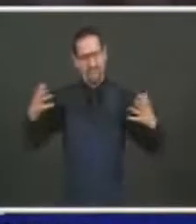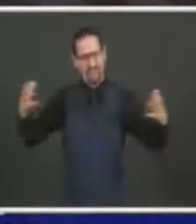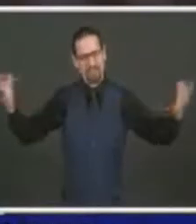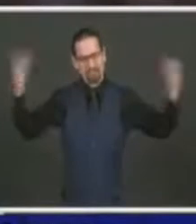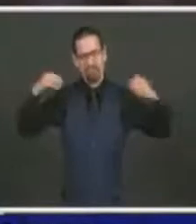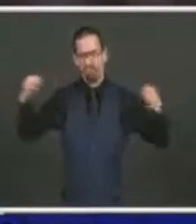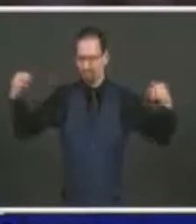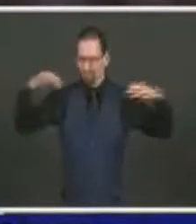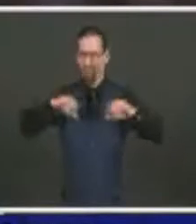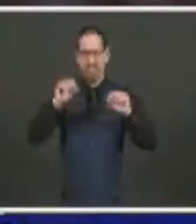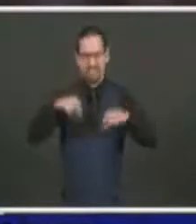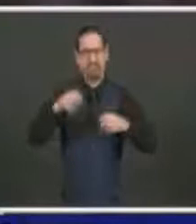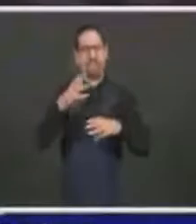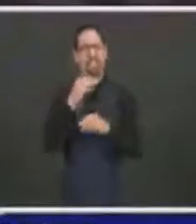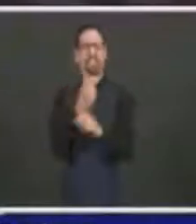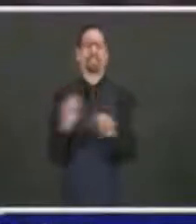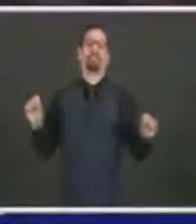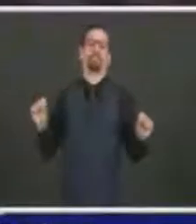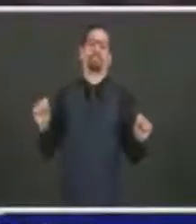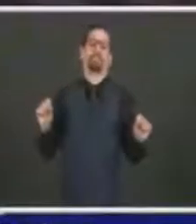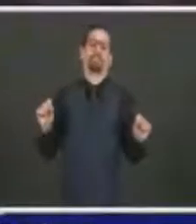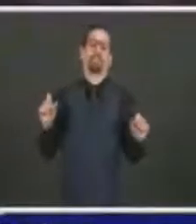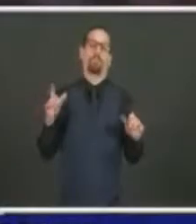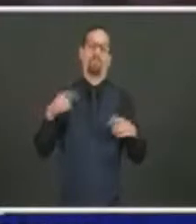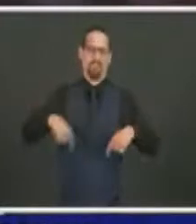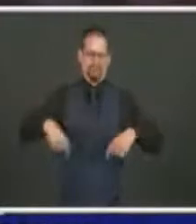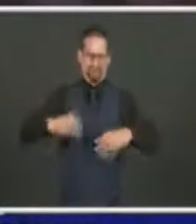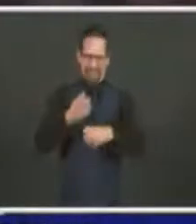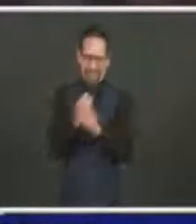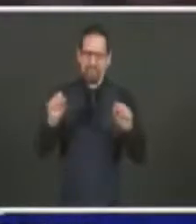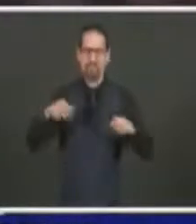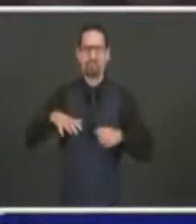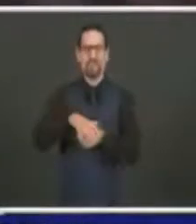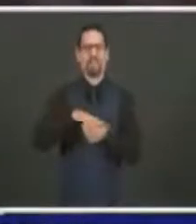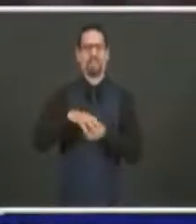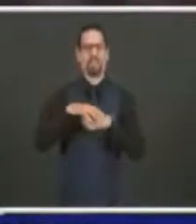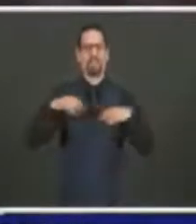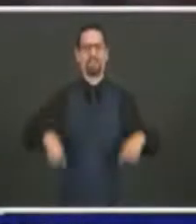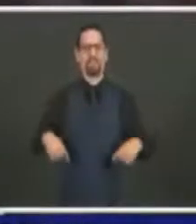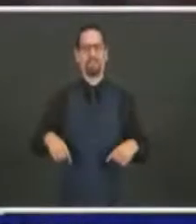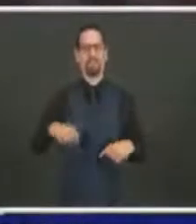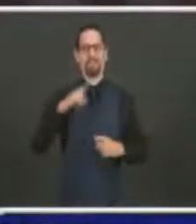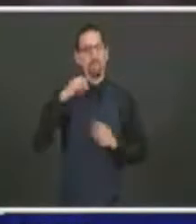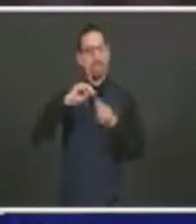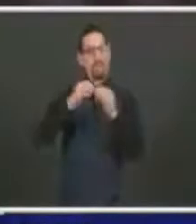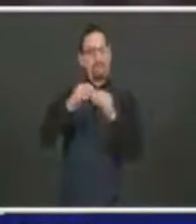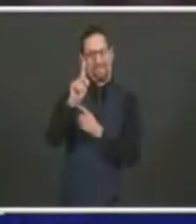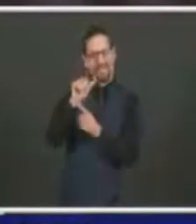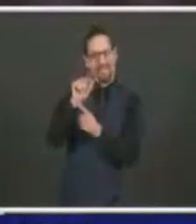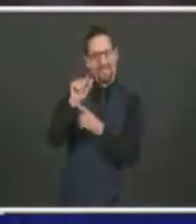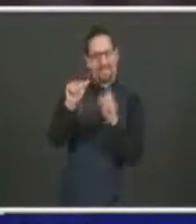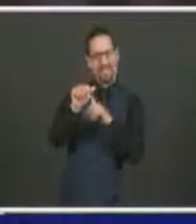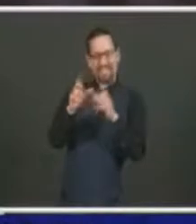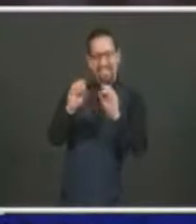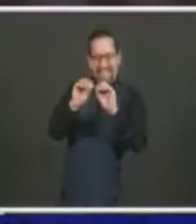we're a safe place, but we can't, we know how, like the data is so clear on this that outbreaks all